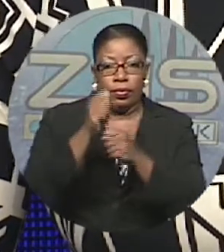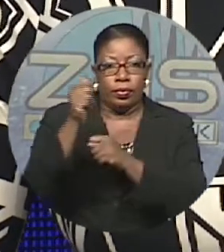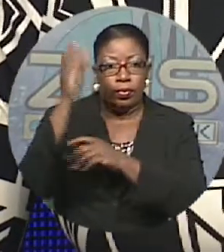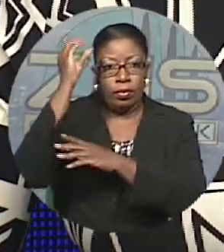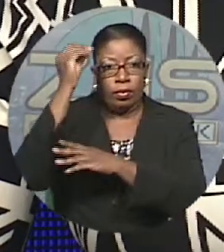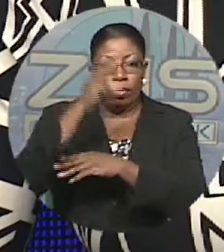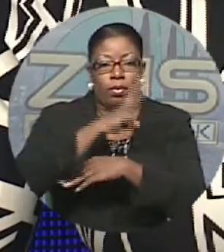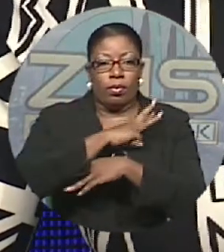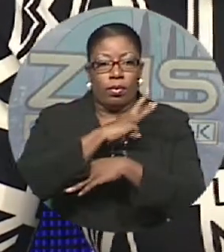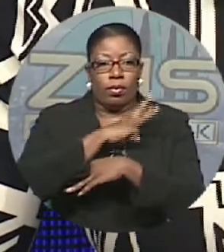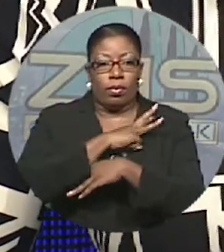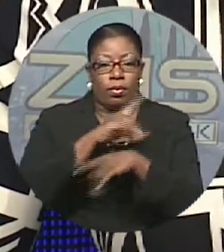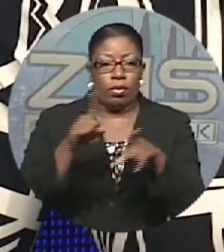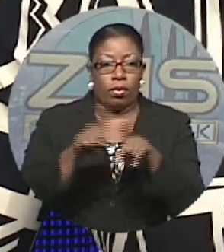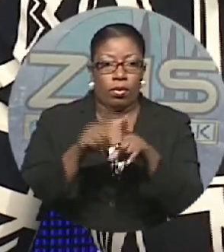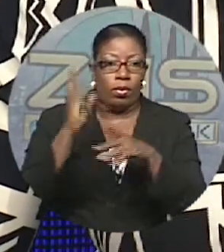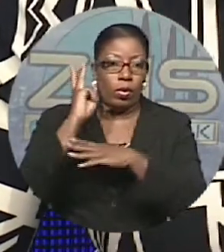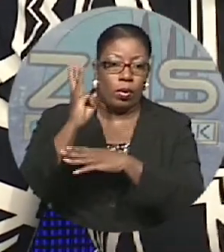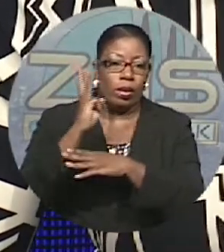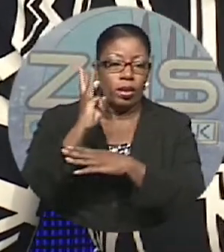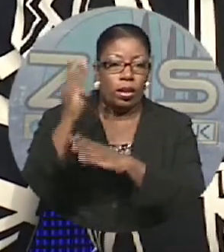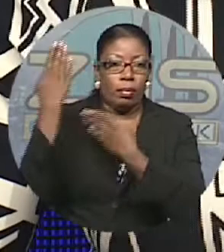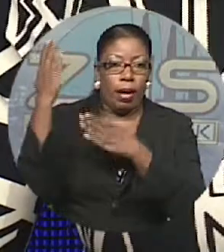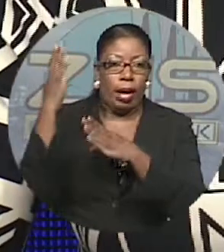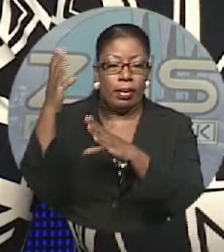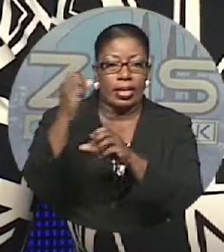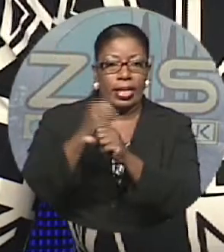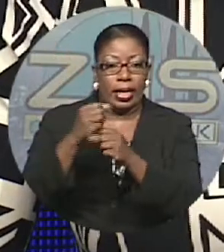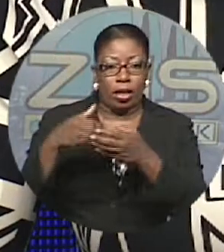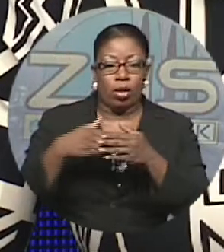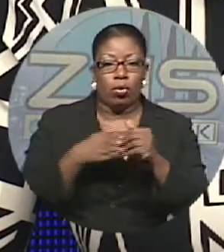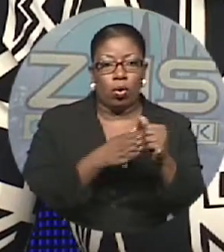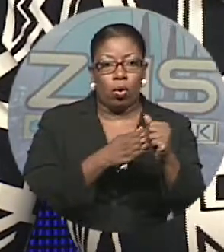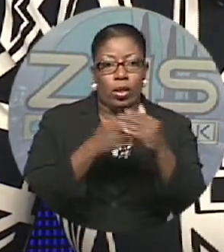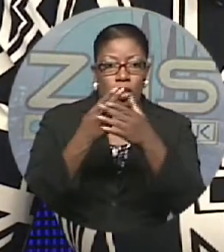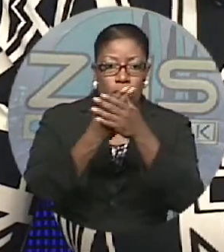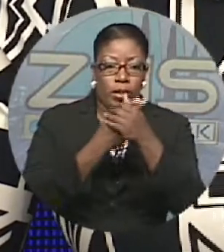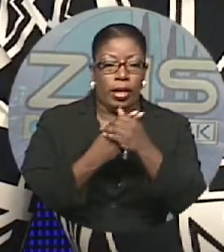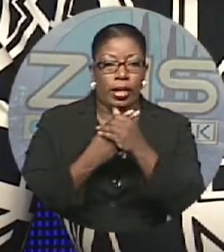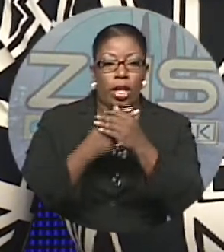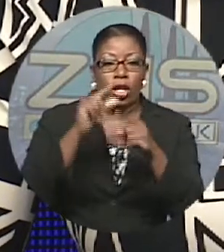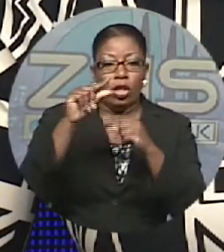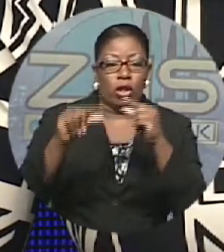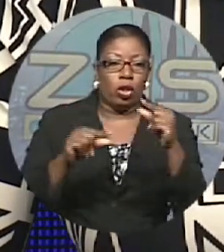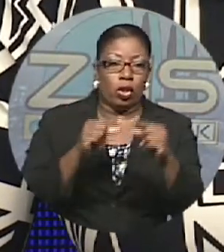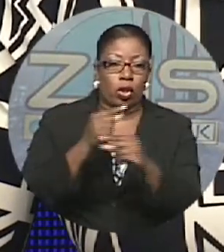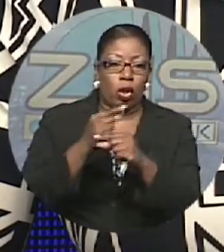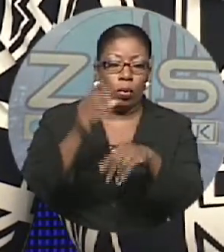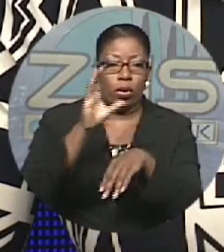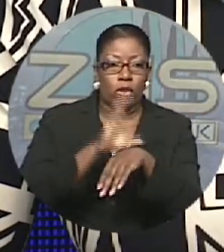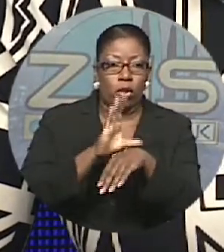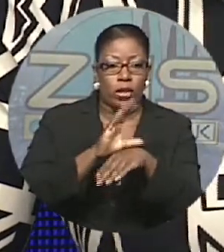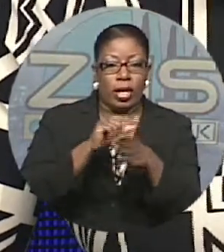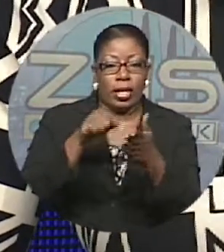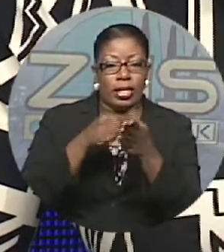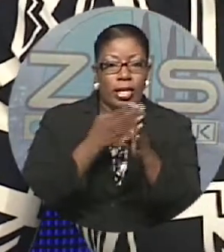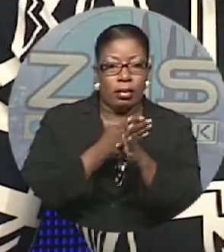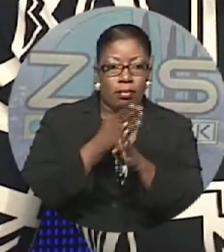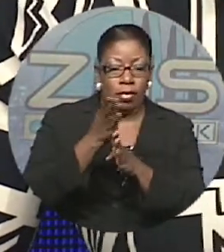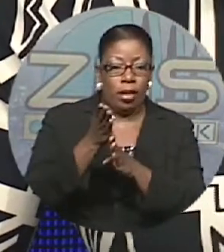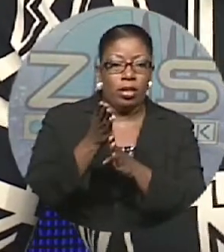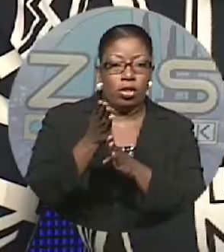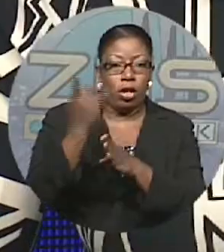Obi Wilshcombe also witnessing the Bahamas taking a leading role in uniting the global church. He says this is a major deal for